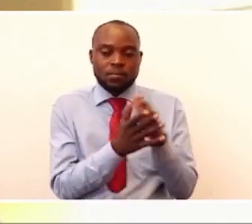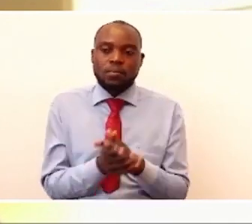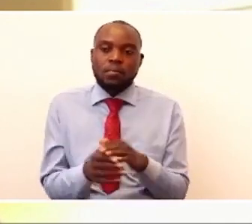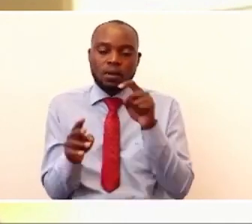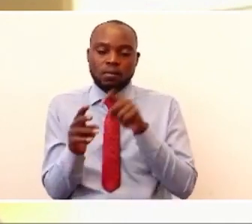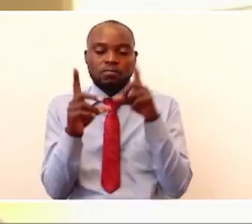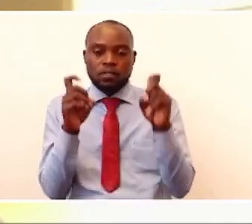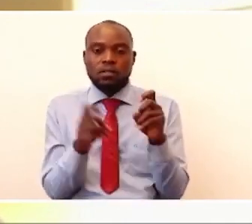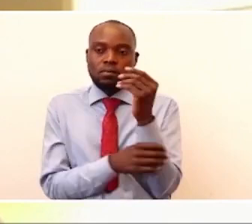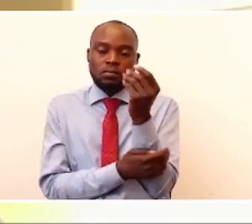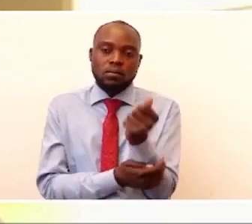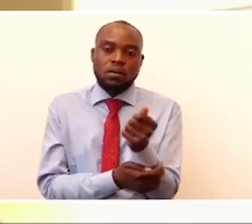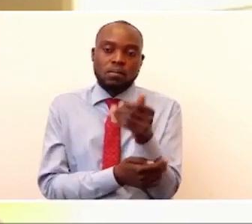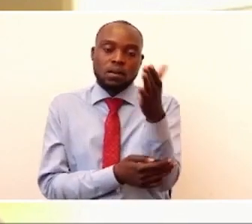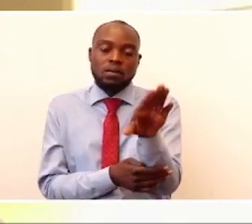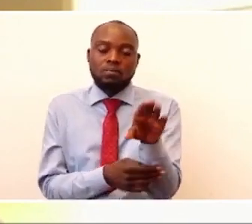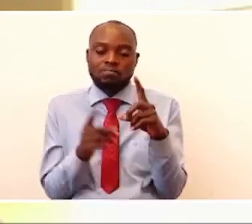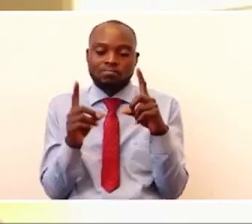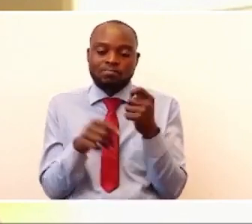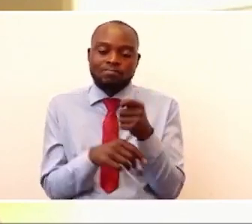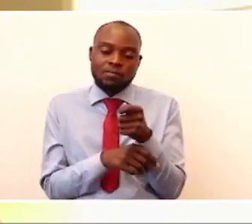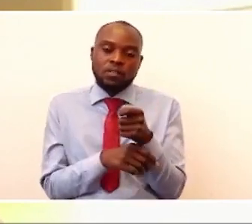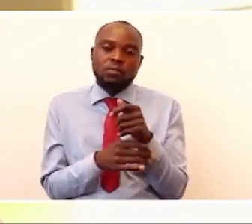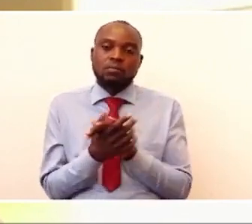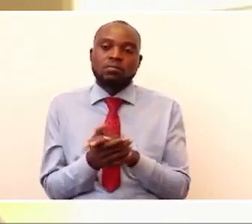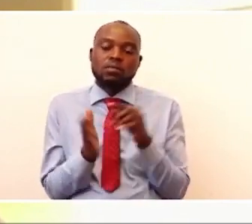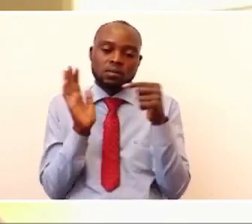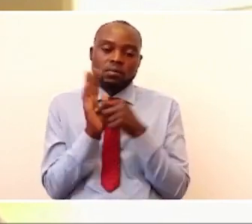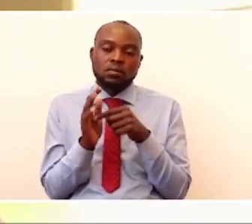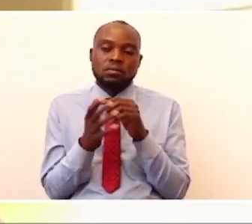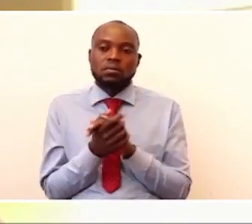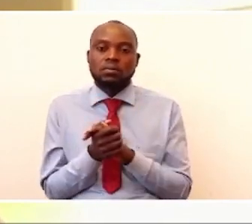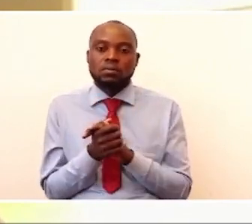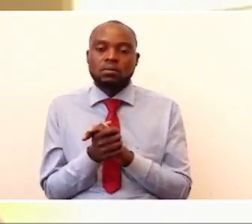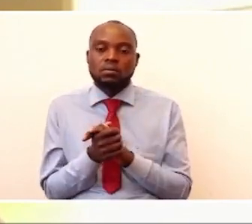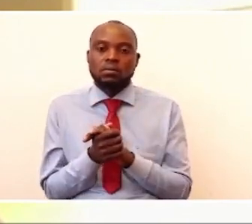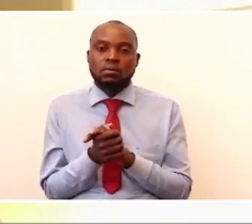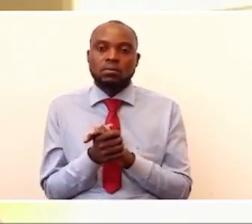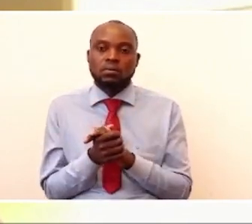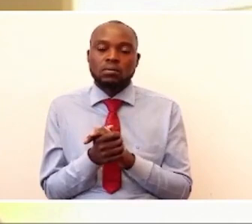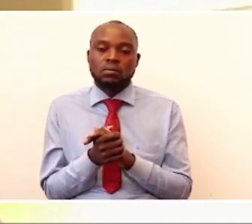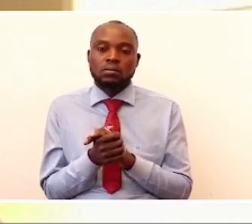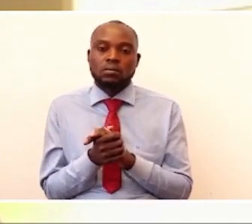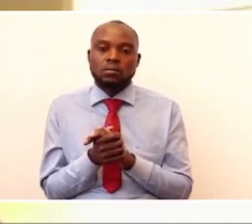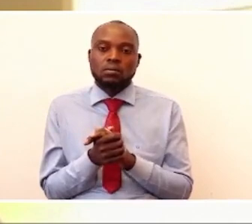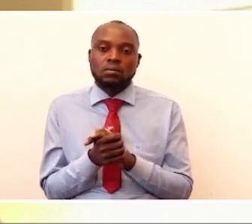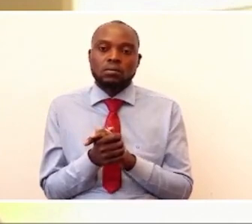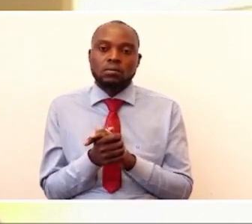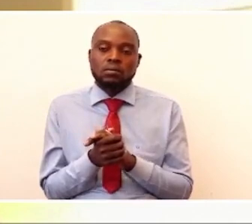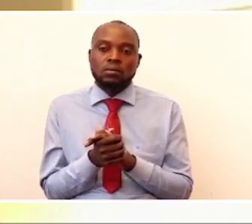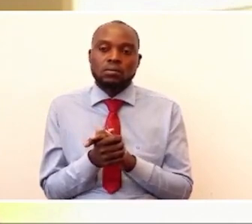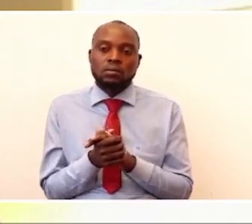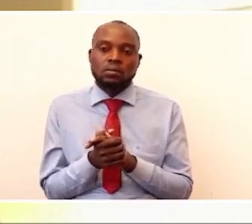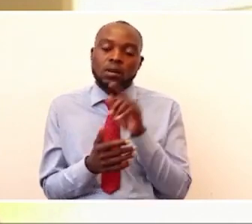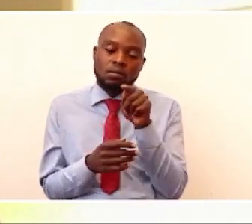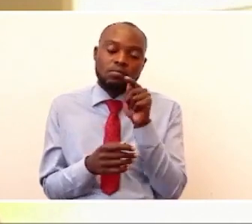are other tools like stablecoins, for example, which have a varying degree of backing. And those